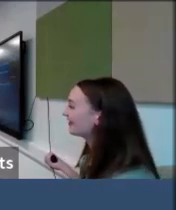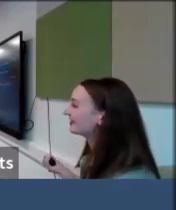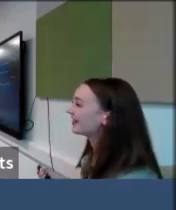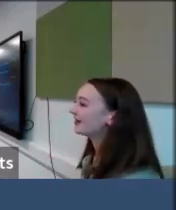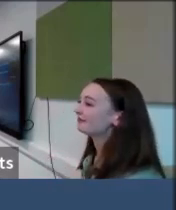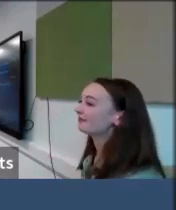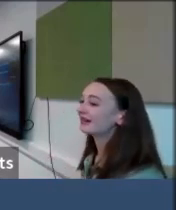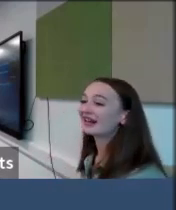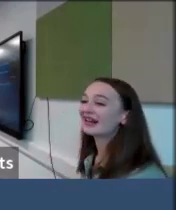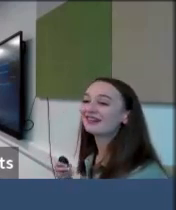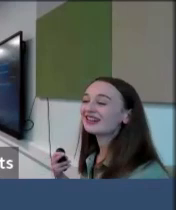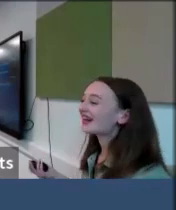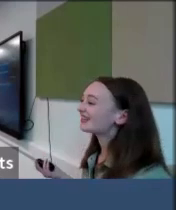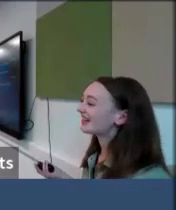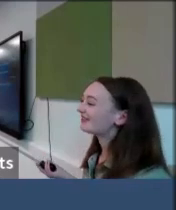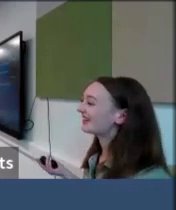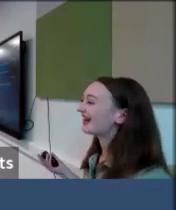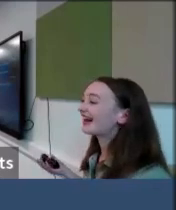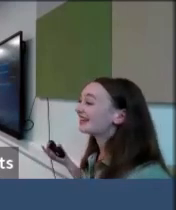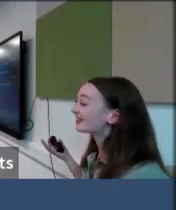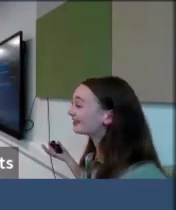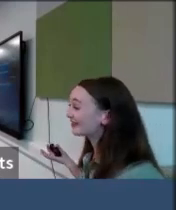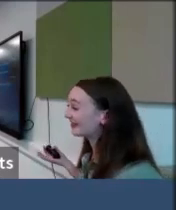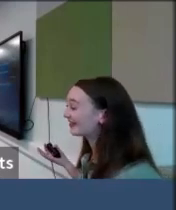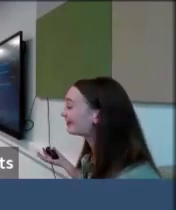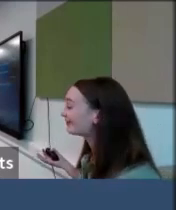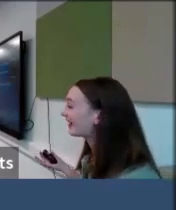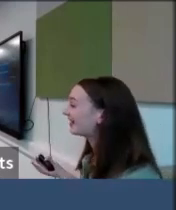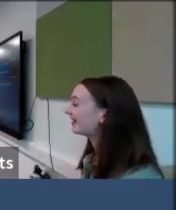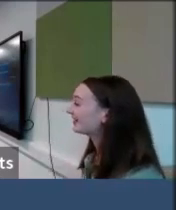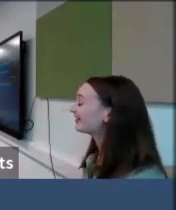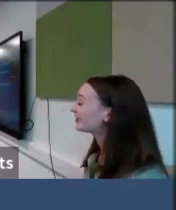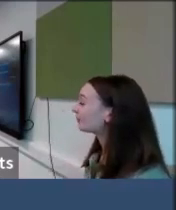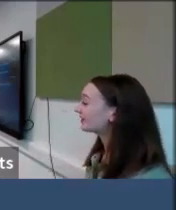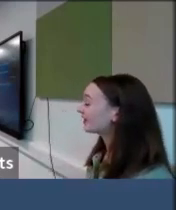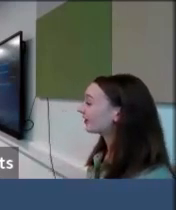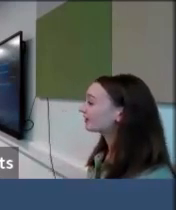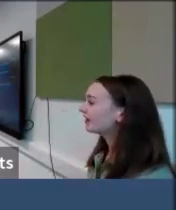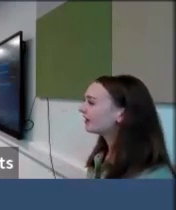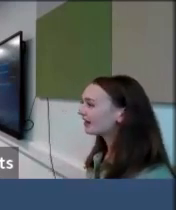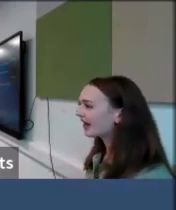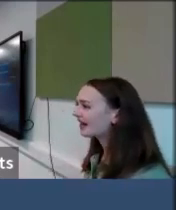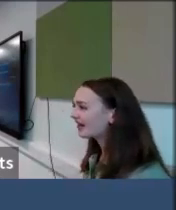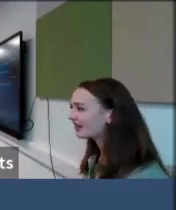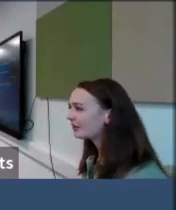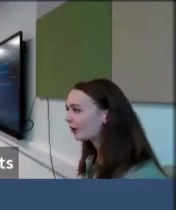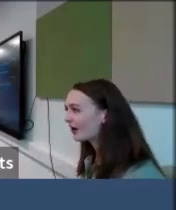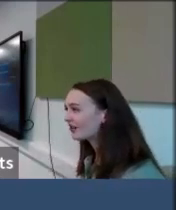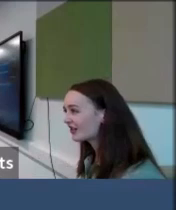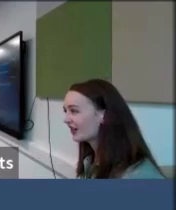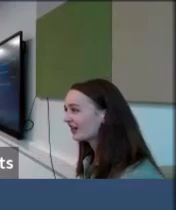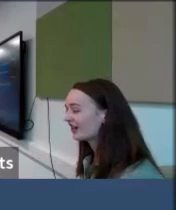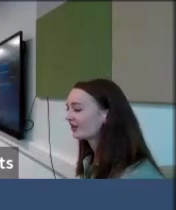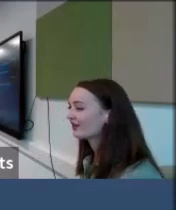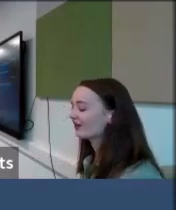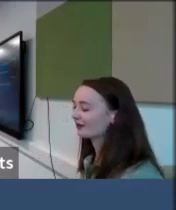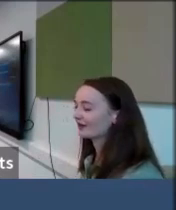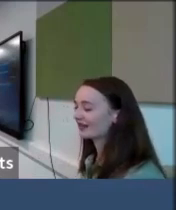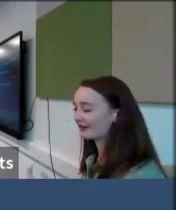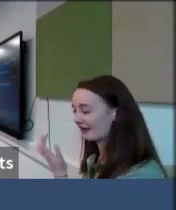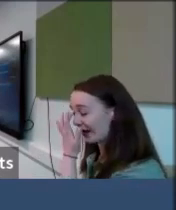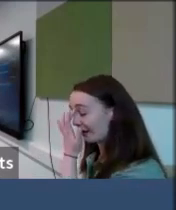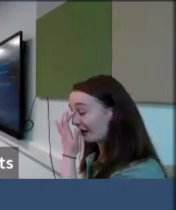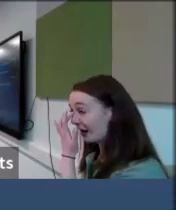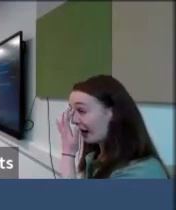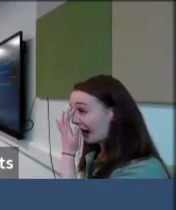an errand, and had a really nice chat with the guy. It's all good, it's all fine. And then he stops and he goes, "Can I ask you a question?" And I thought, oh